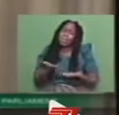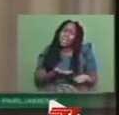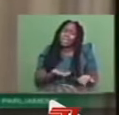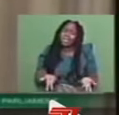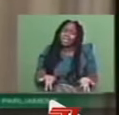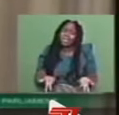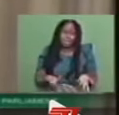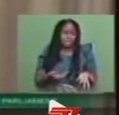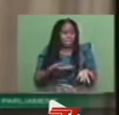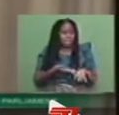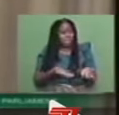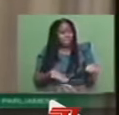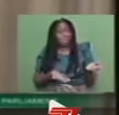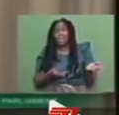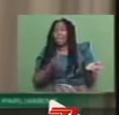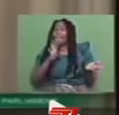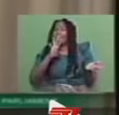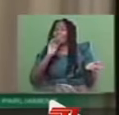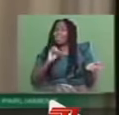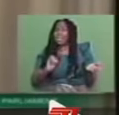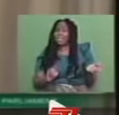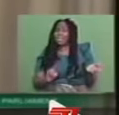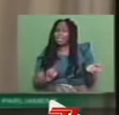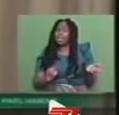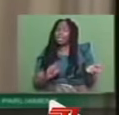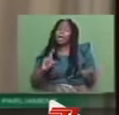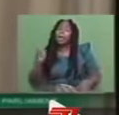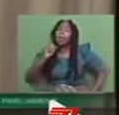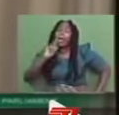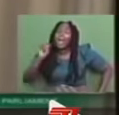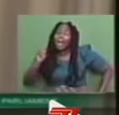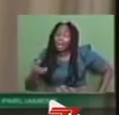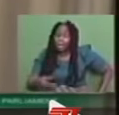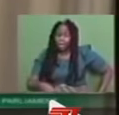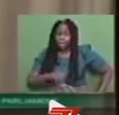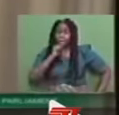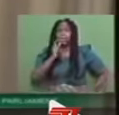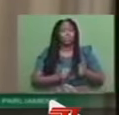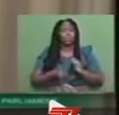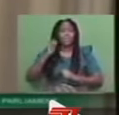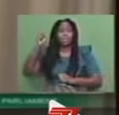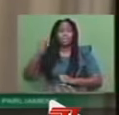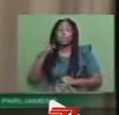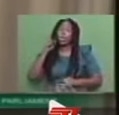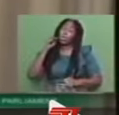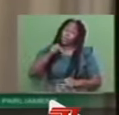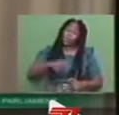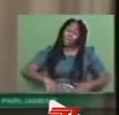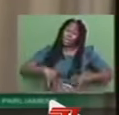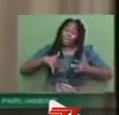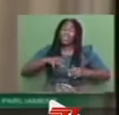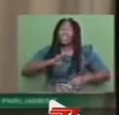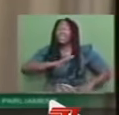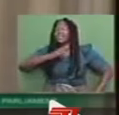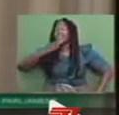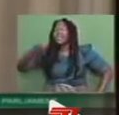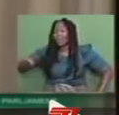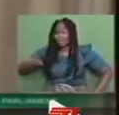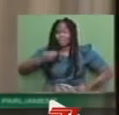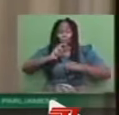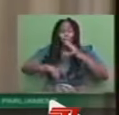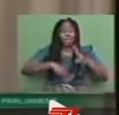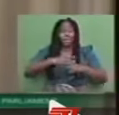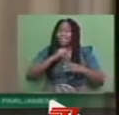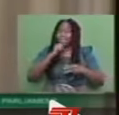where? Not in Trinidad and Tobago. You are living in a different world. Again, I talk about agriculture,